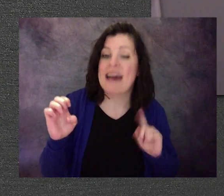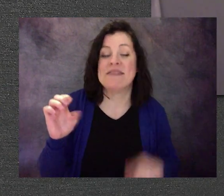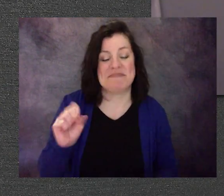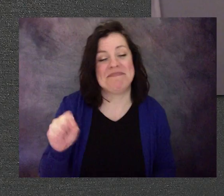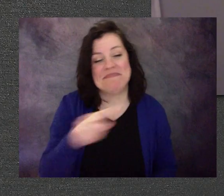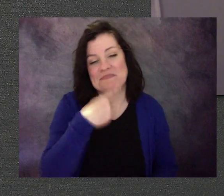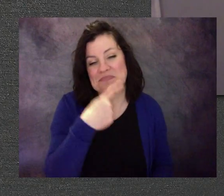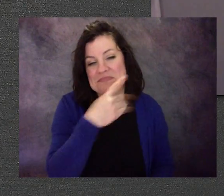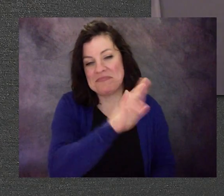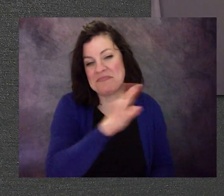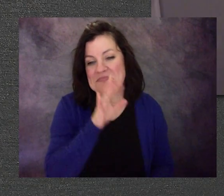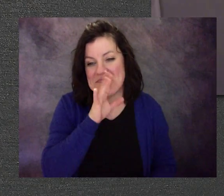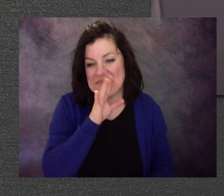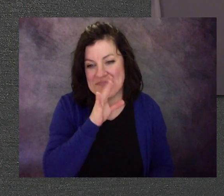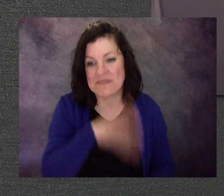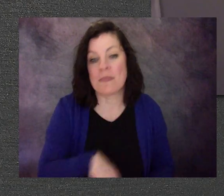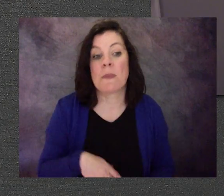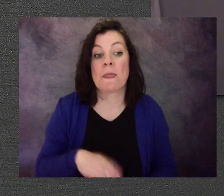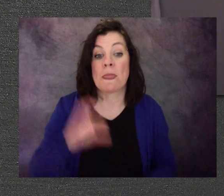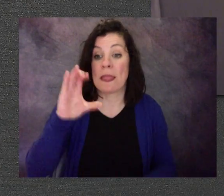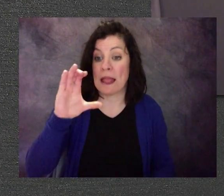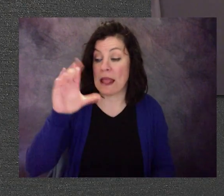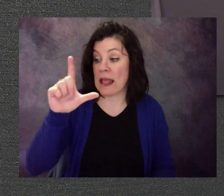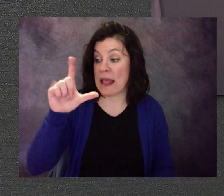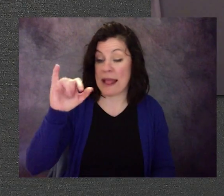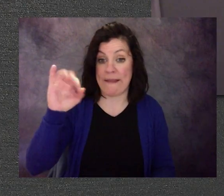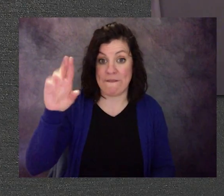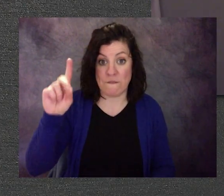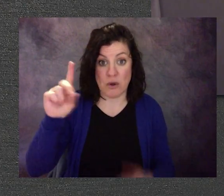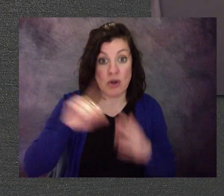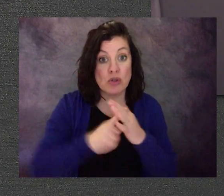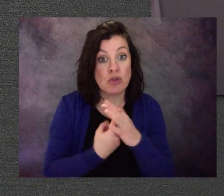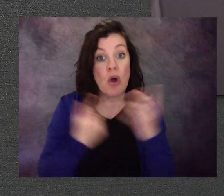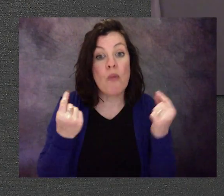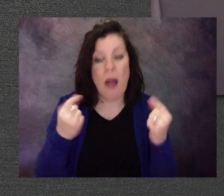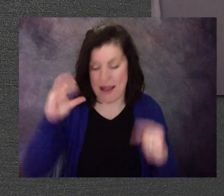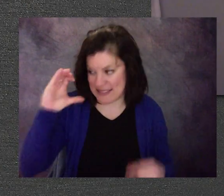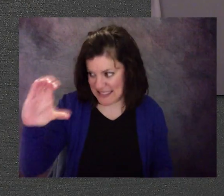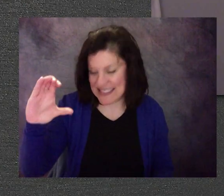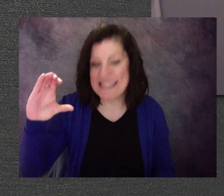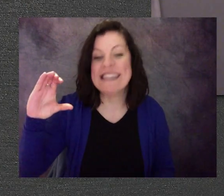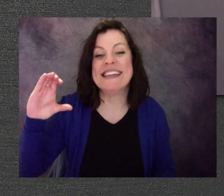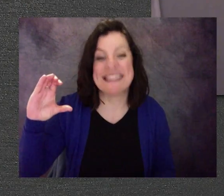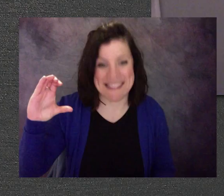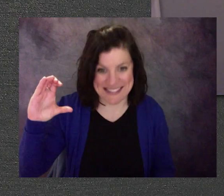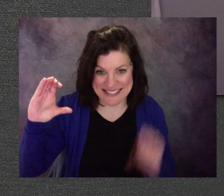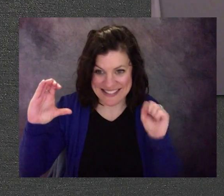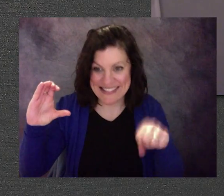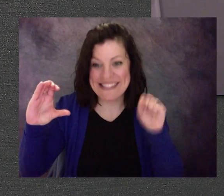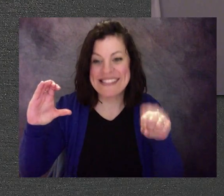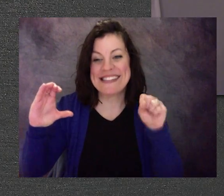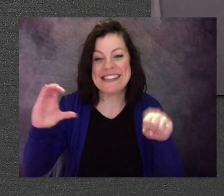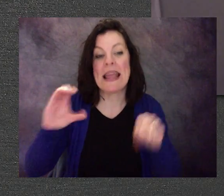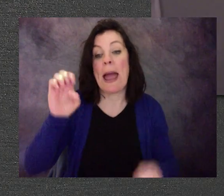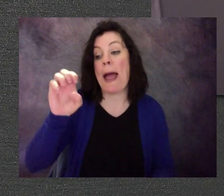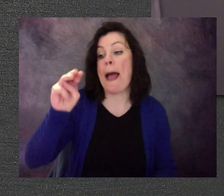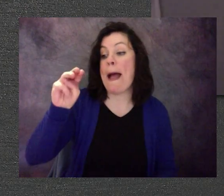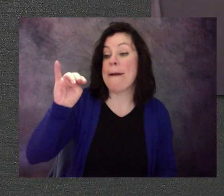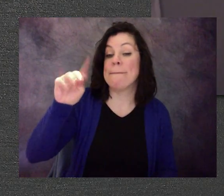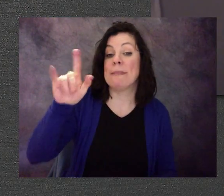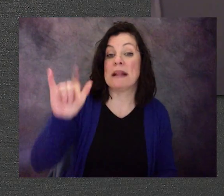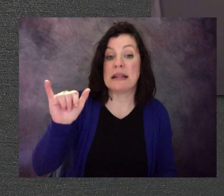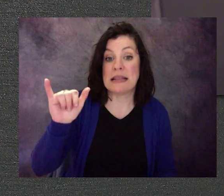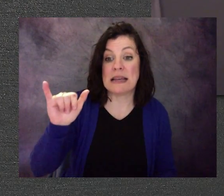we have Clifford's name, which starts with the letter C, k, k, k. And we have Emily Elizabeth's name that starts